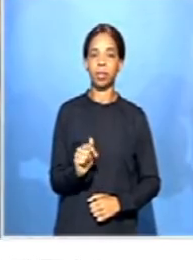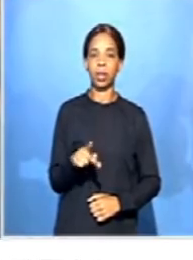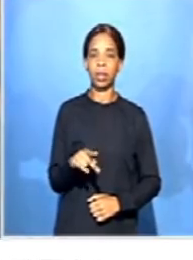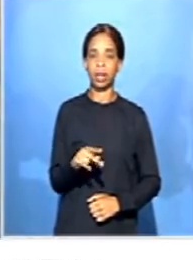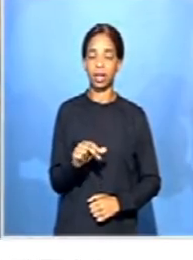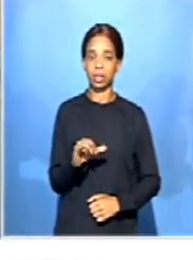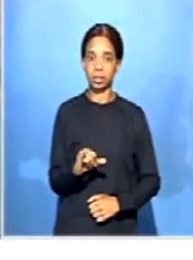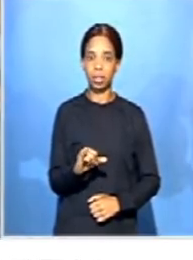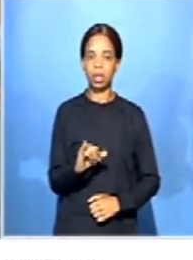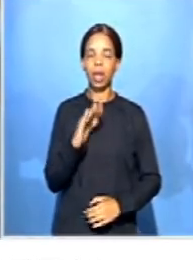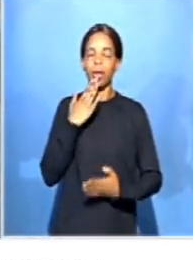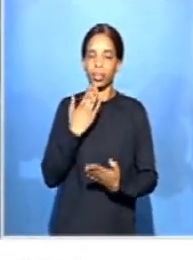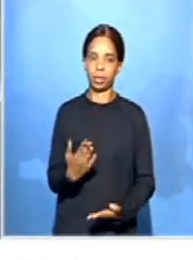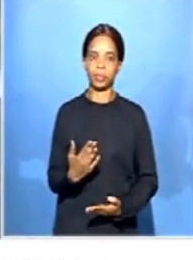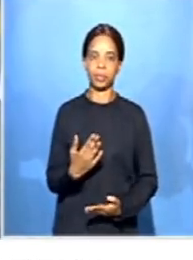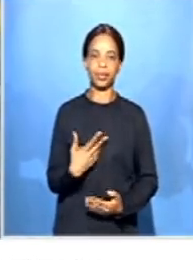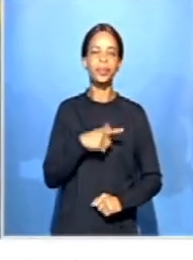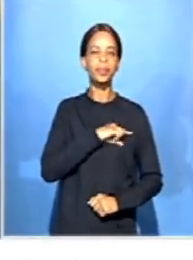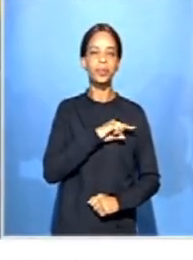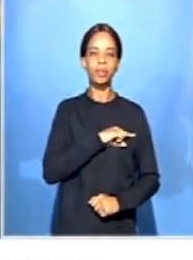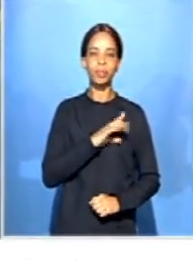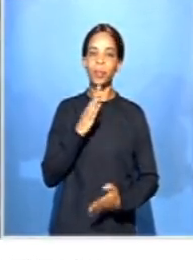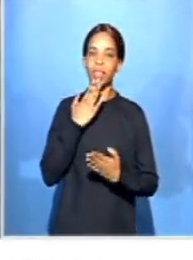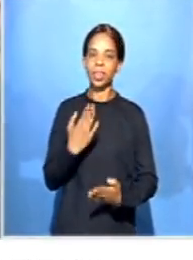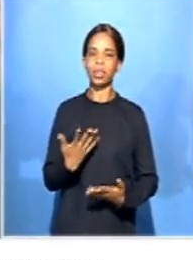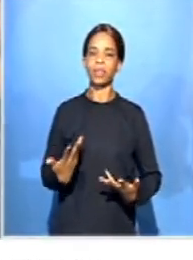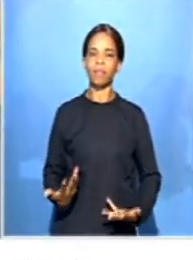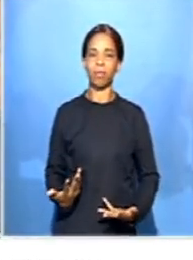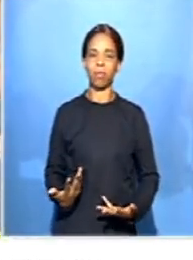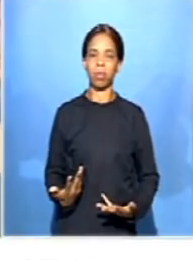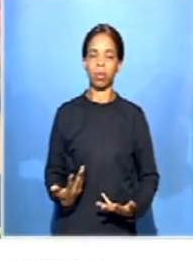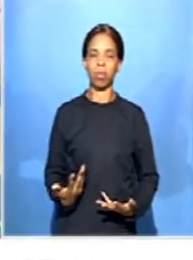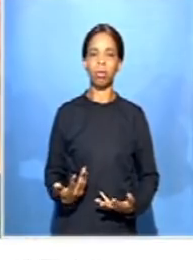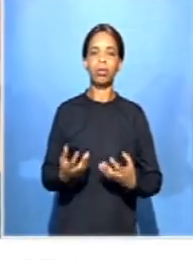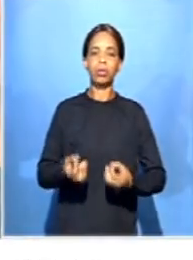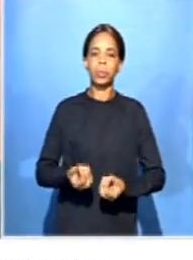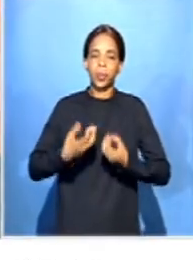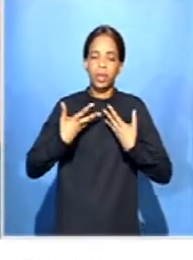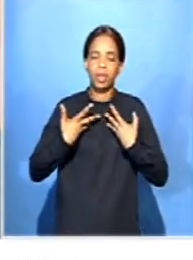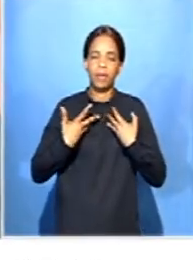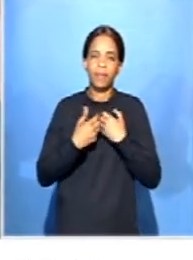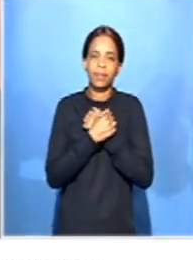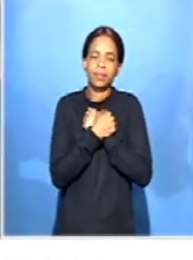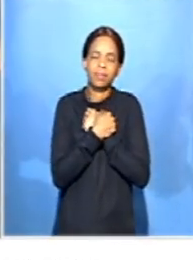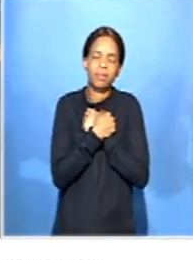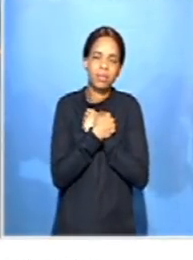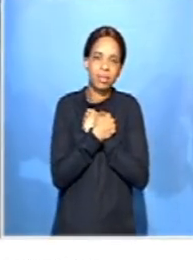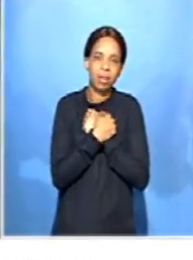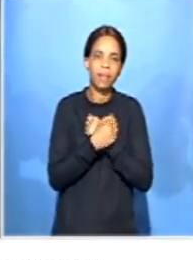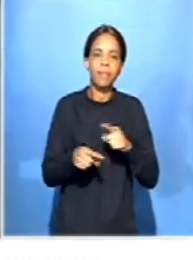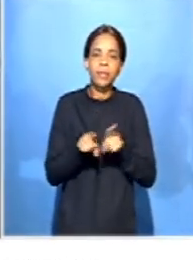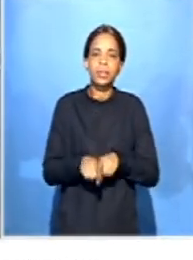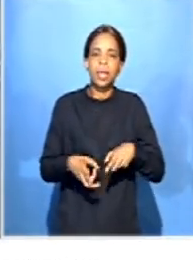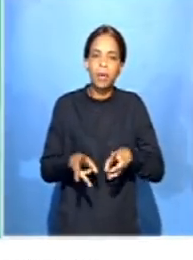mama teng gore a ba a file bana ba rona lerato le nka ba a ile a lefa